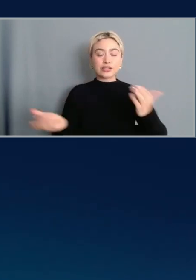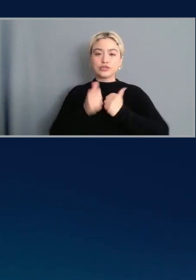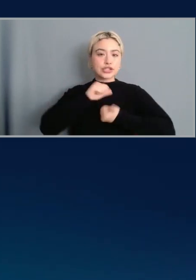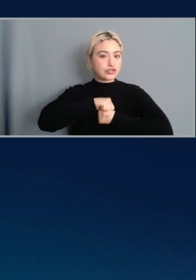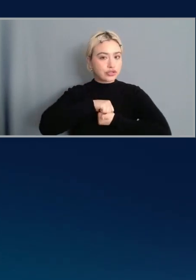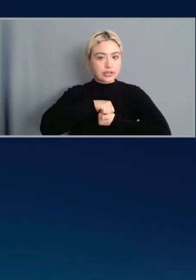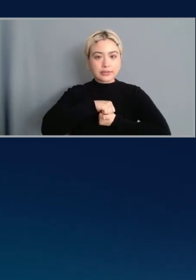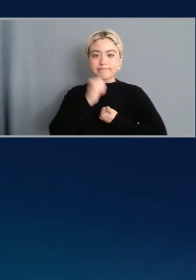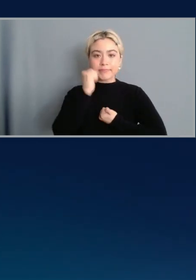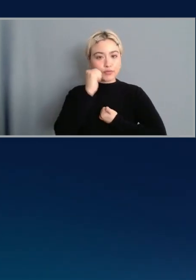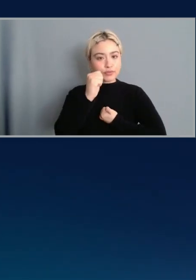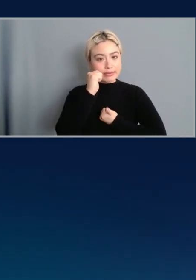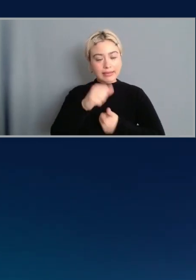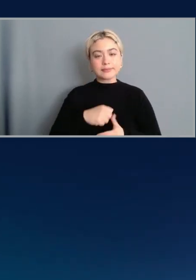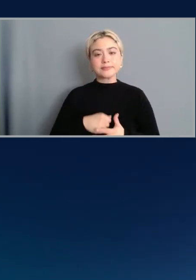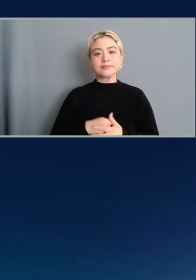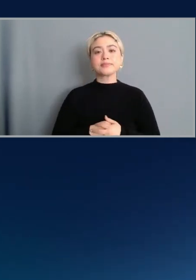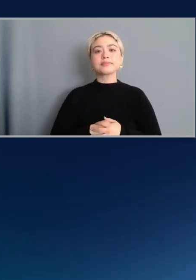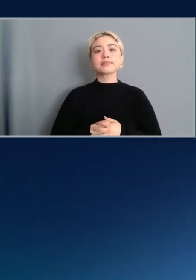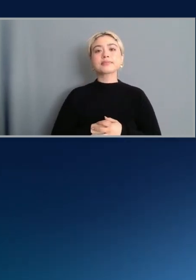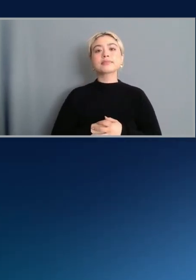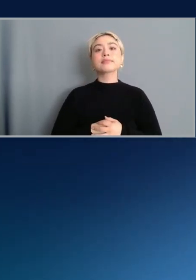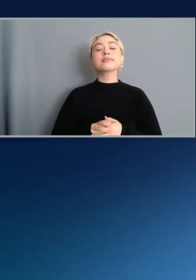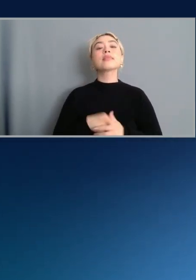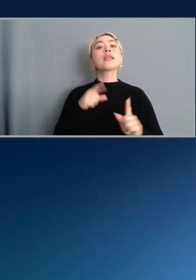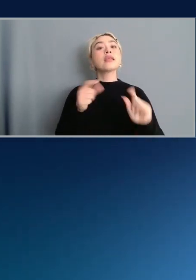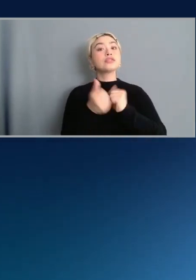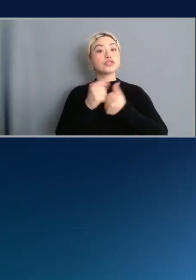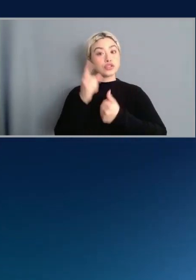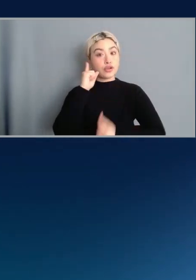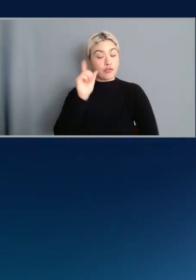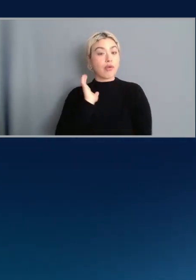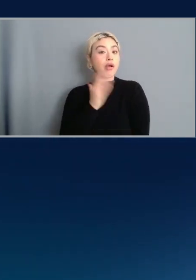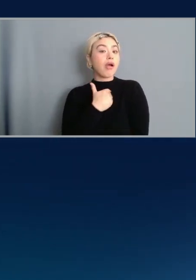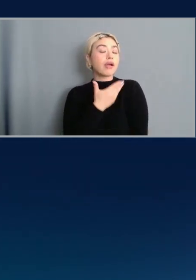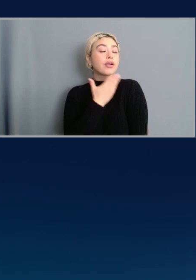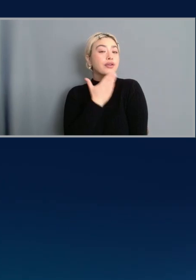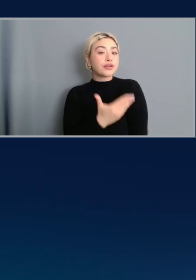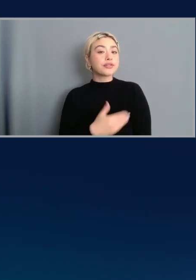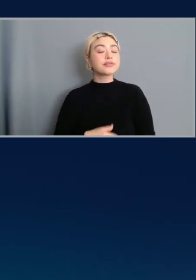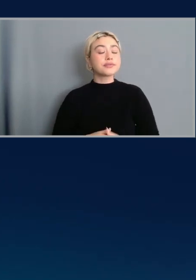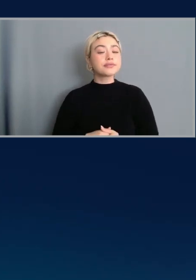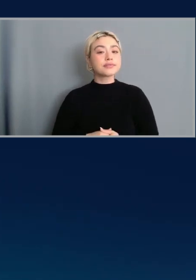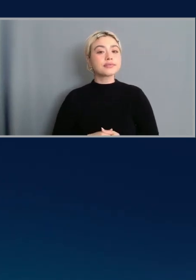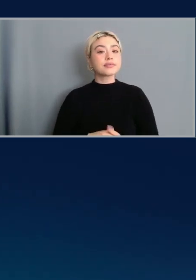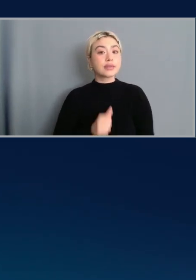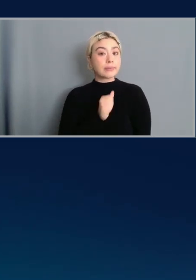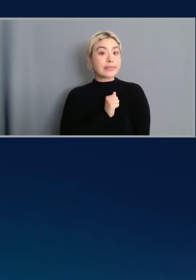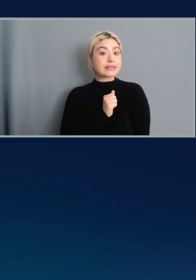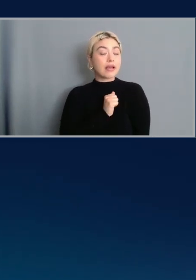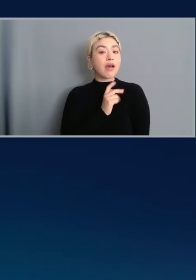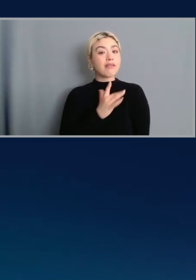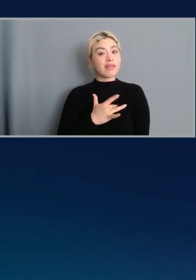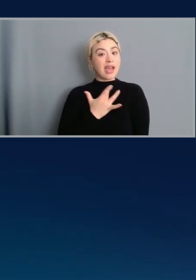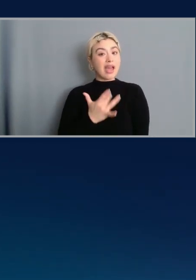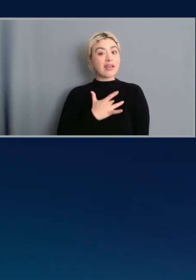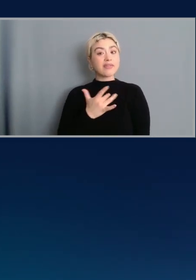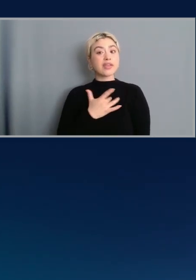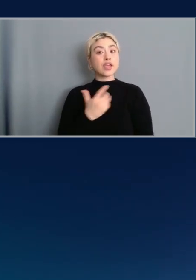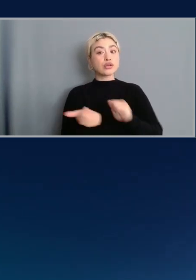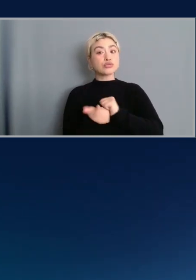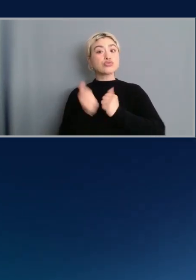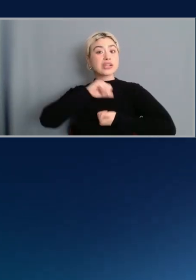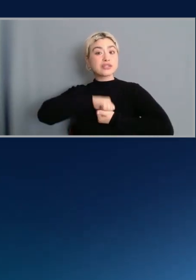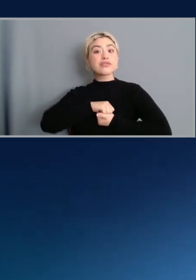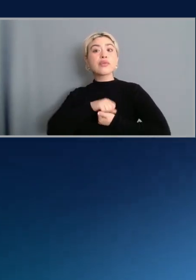every day, and it is all changing for our good. Right? Mm-hmm. So I personally feel the transformer architecture has changed the